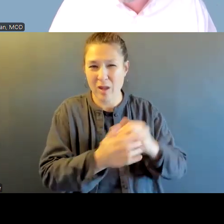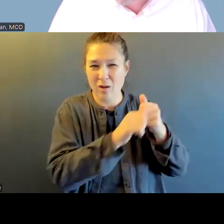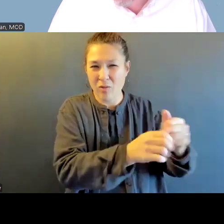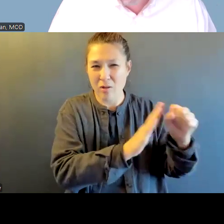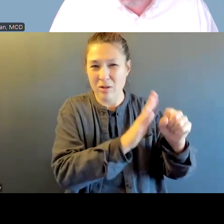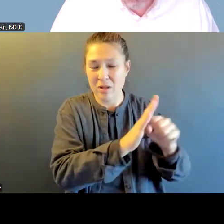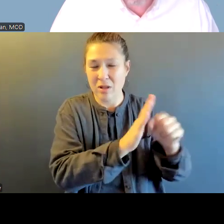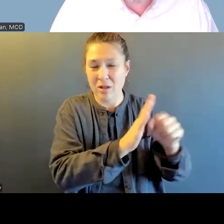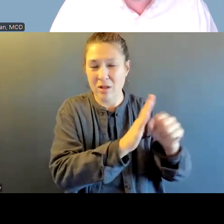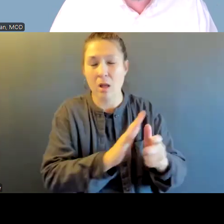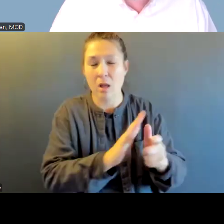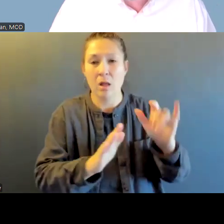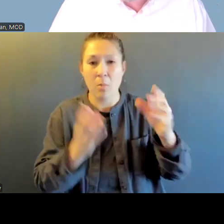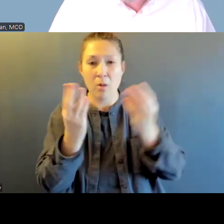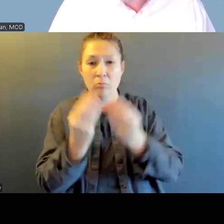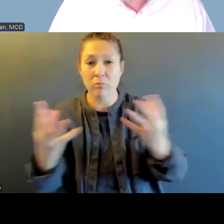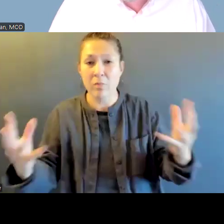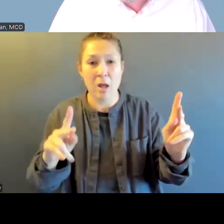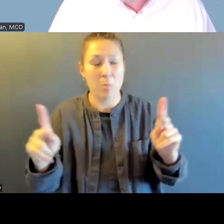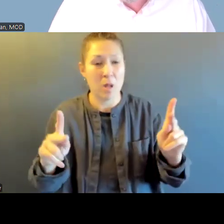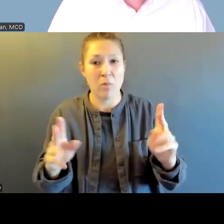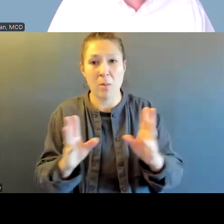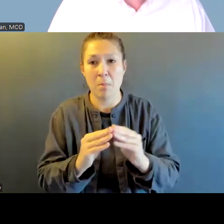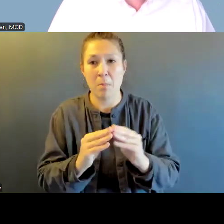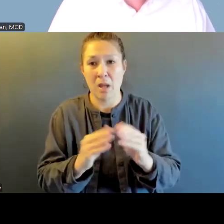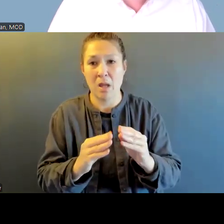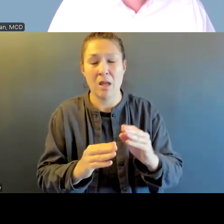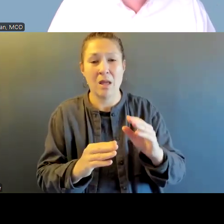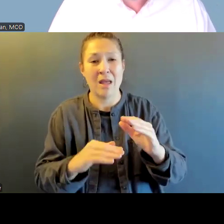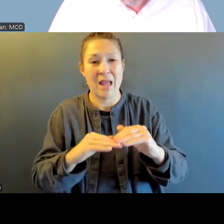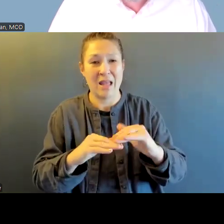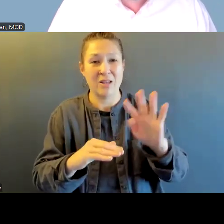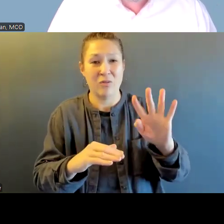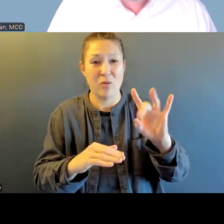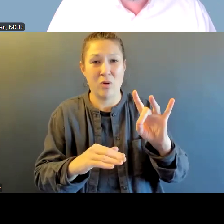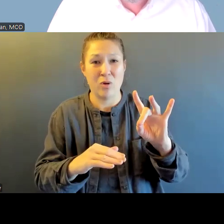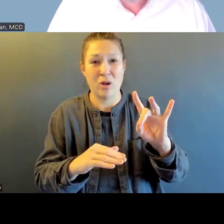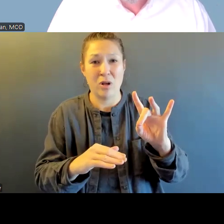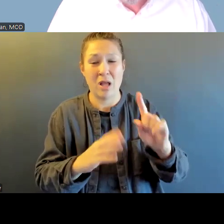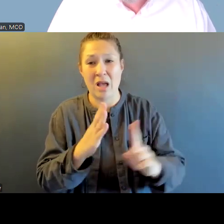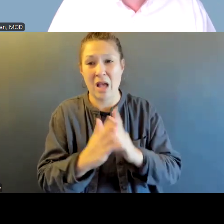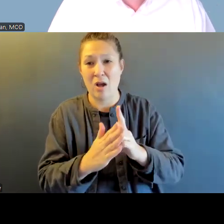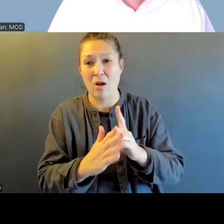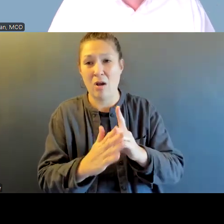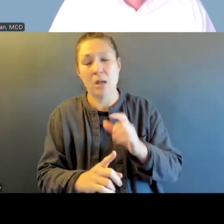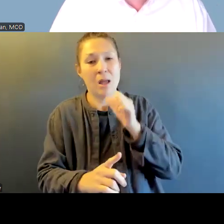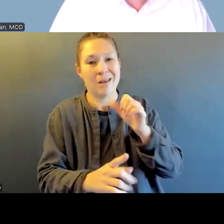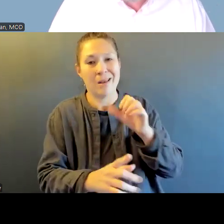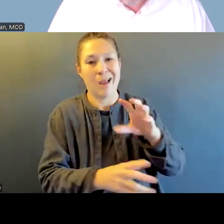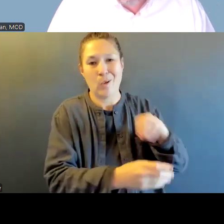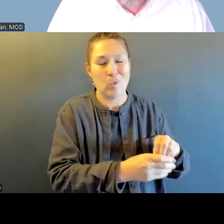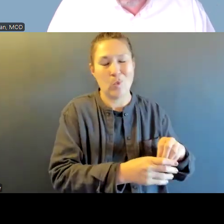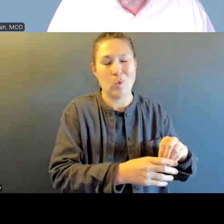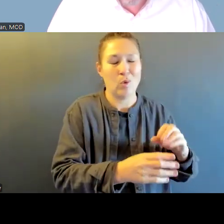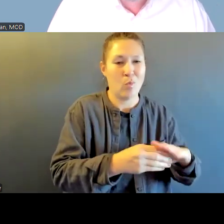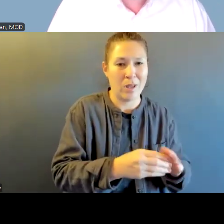least 48 hours in advance, including weekends and holidays. Excluding weekends and holidays. And that would be so you can